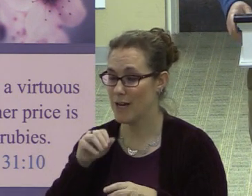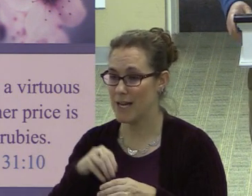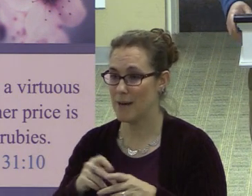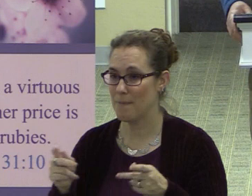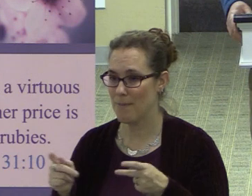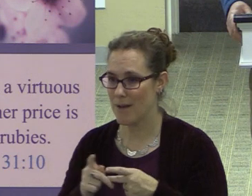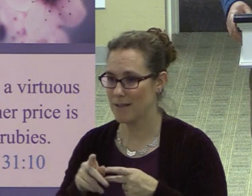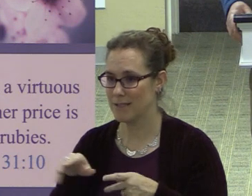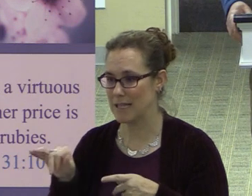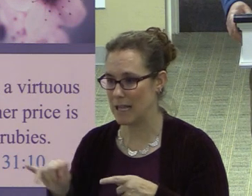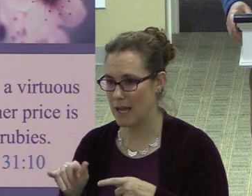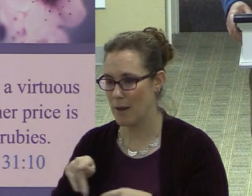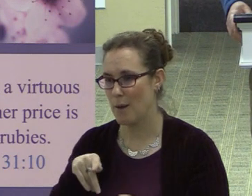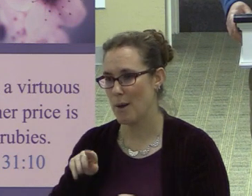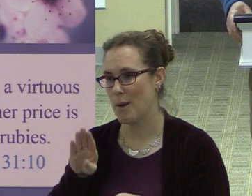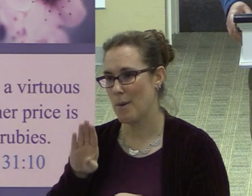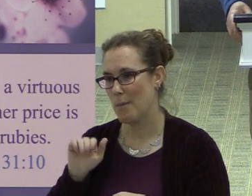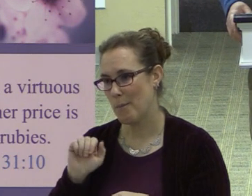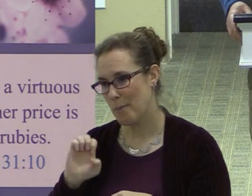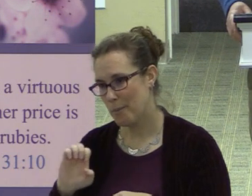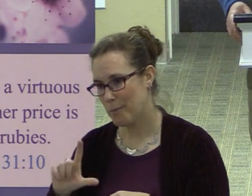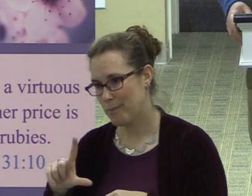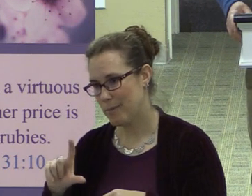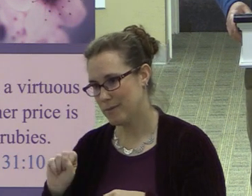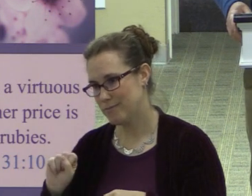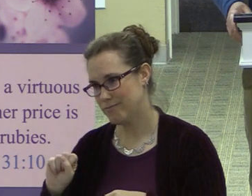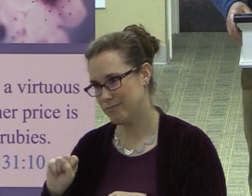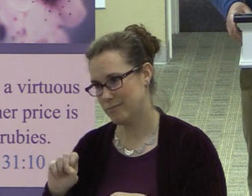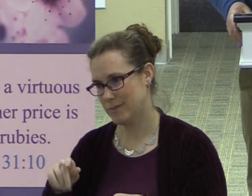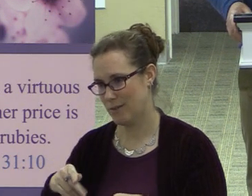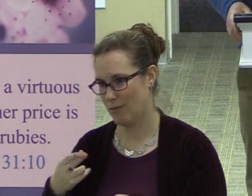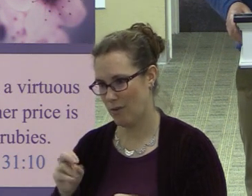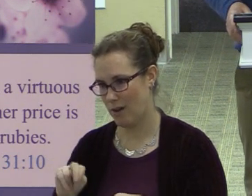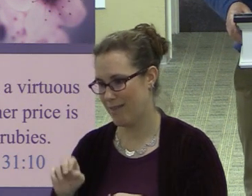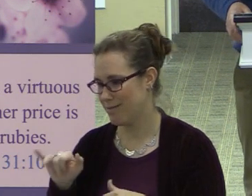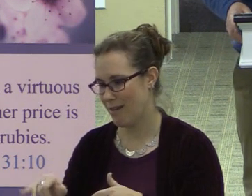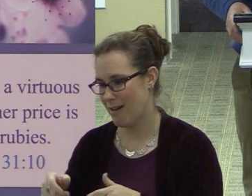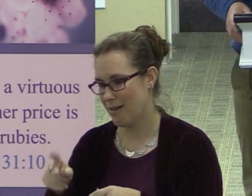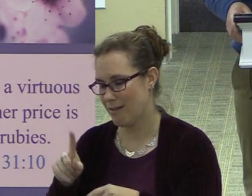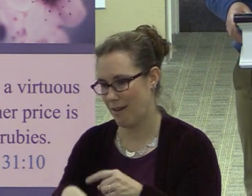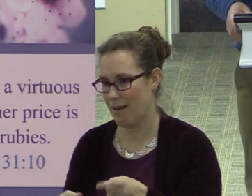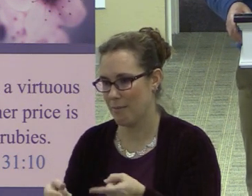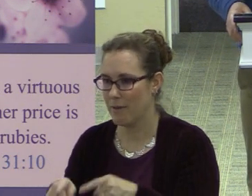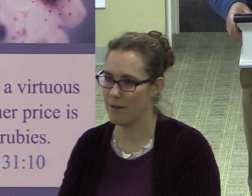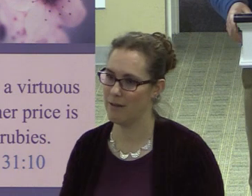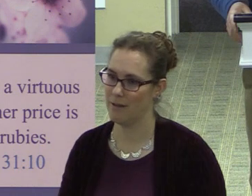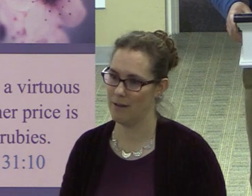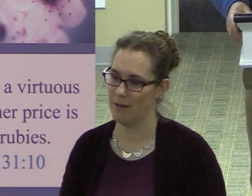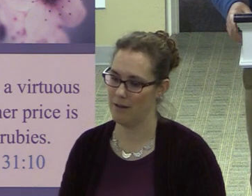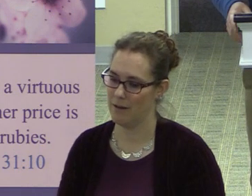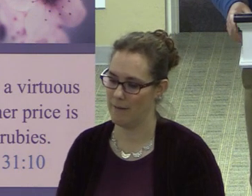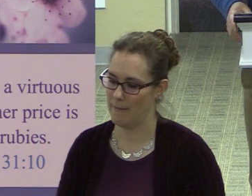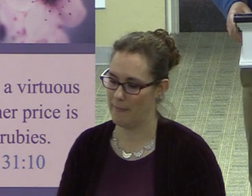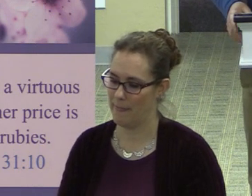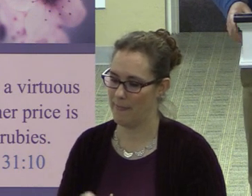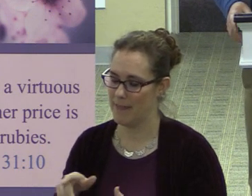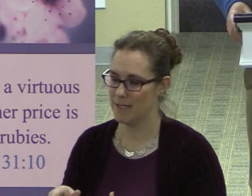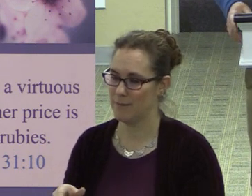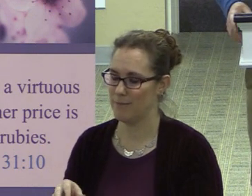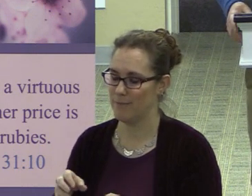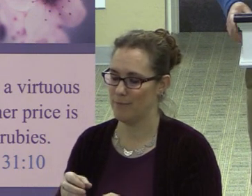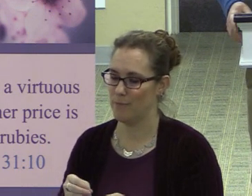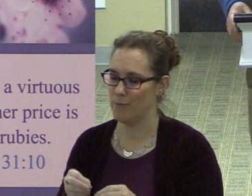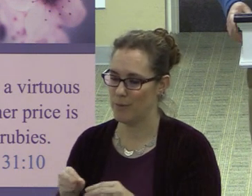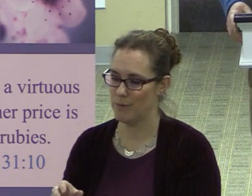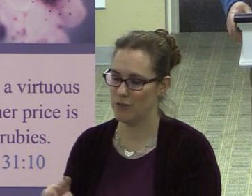that can't take place. This is what begins to produce change in our